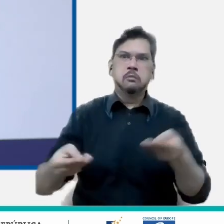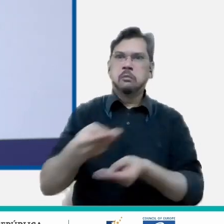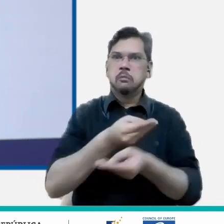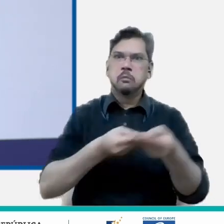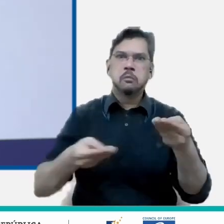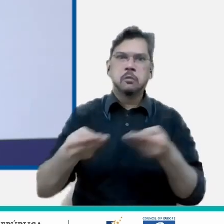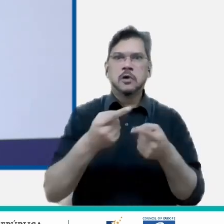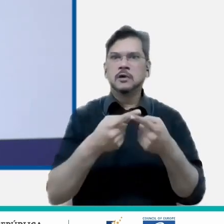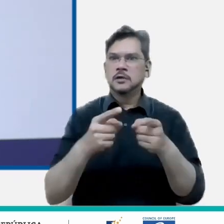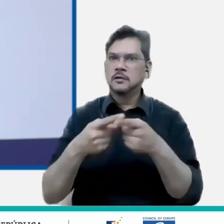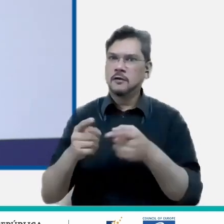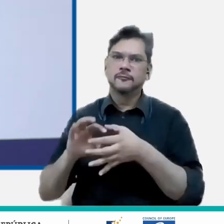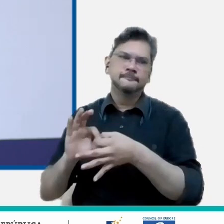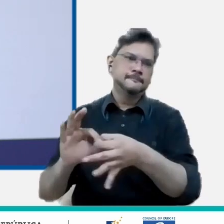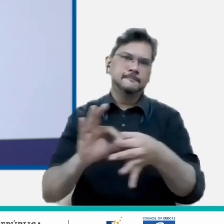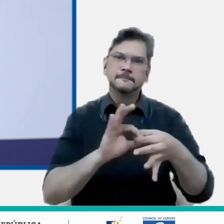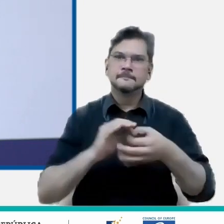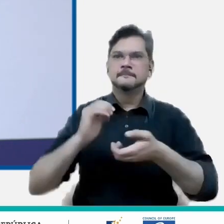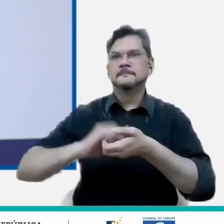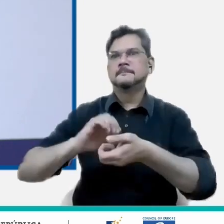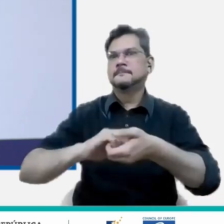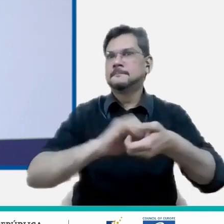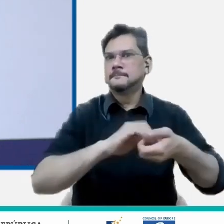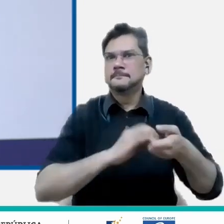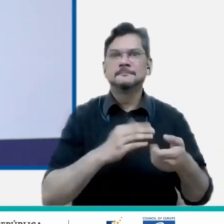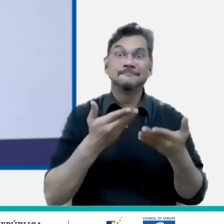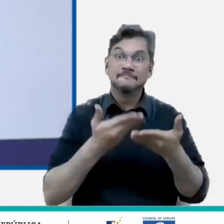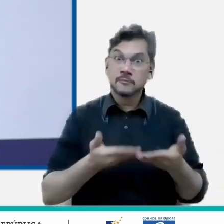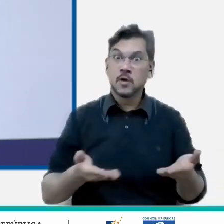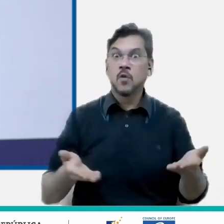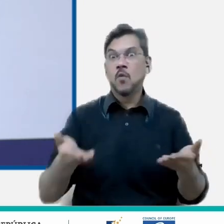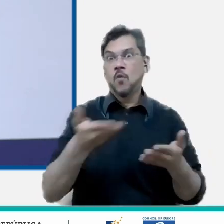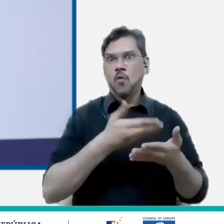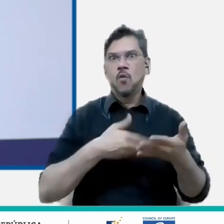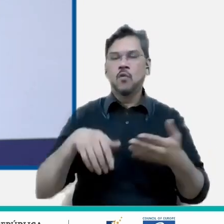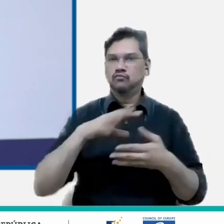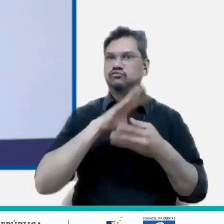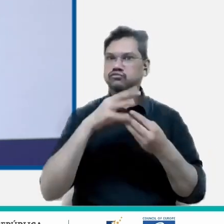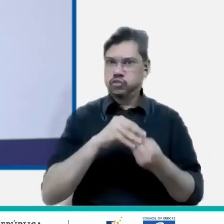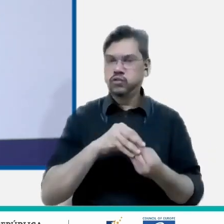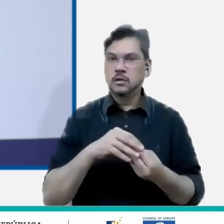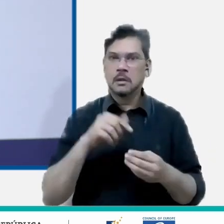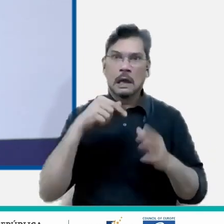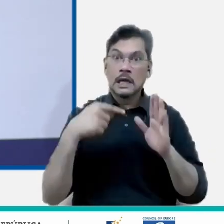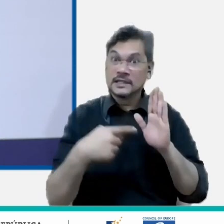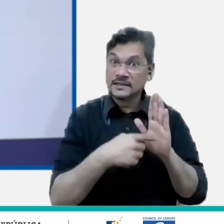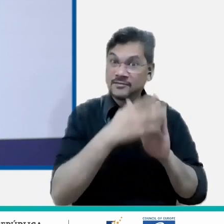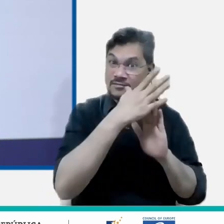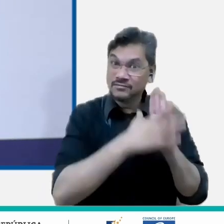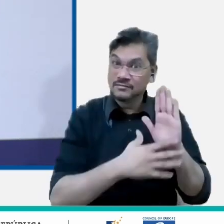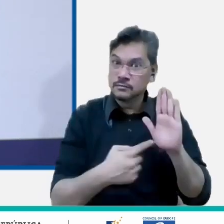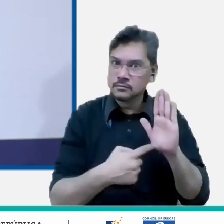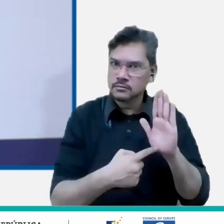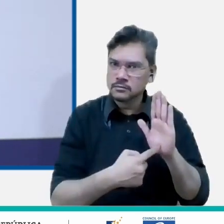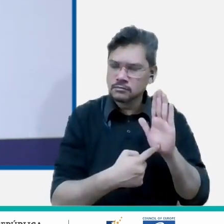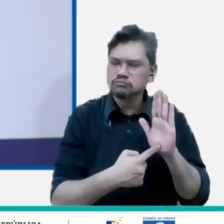and collaboration. To conclude, I just want to mention that this is not just a tool. In my understanding, any